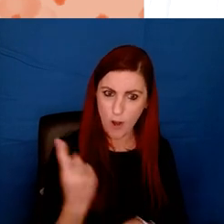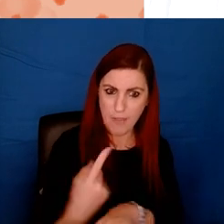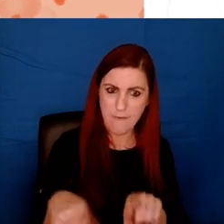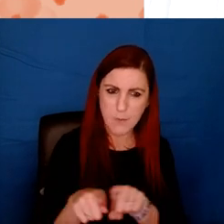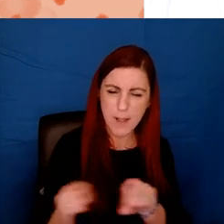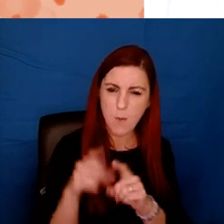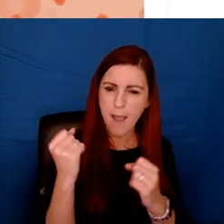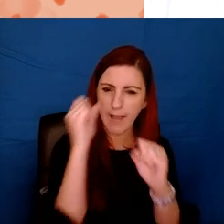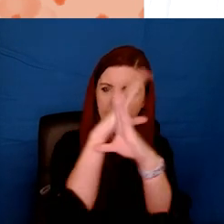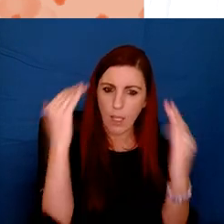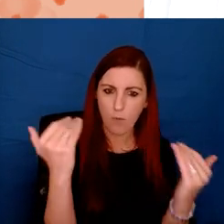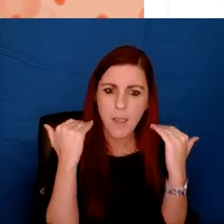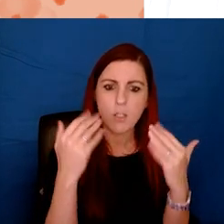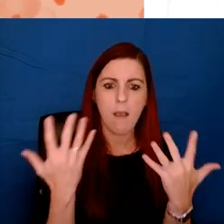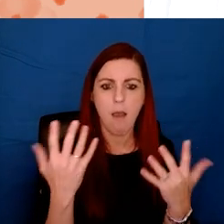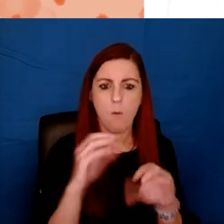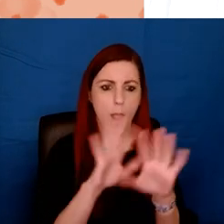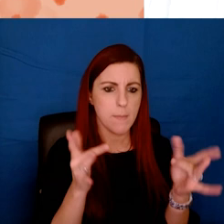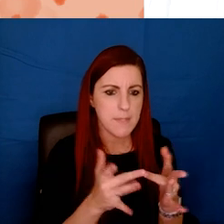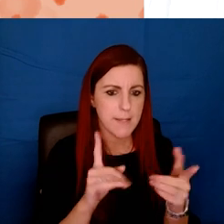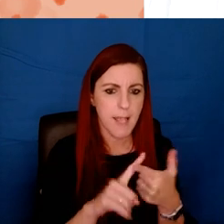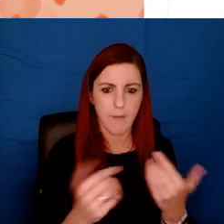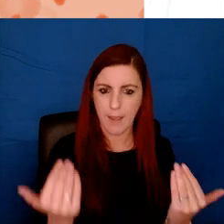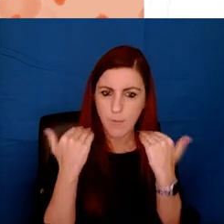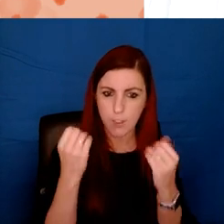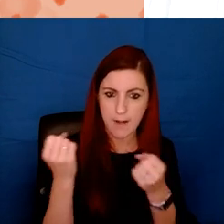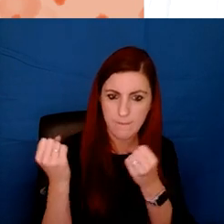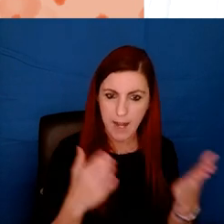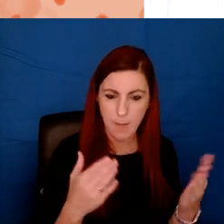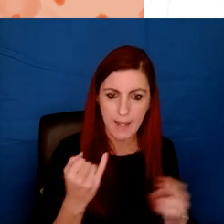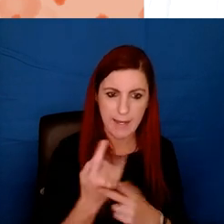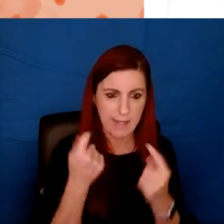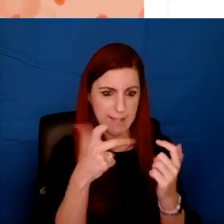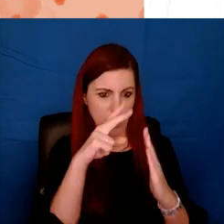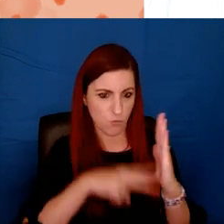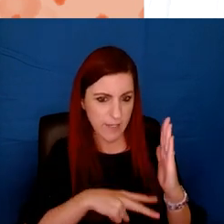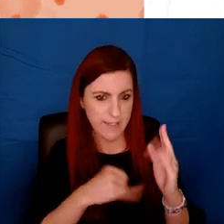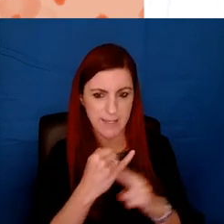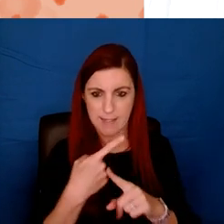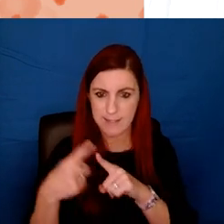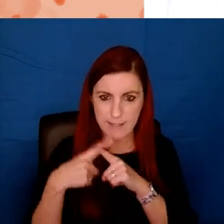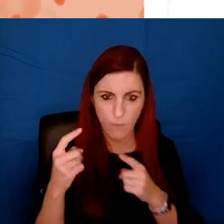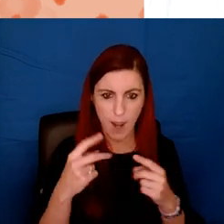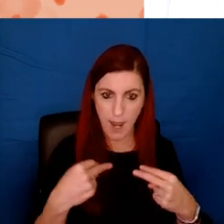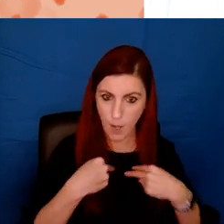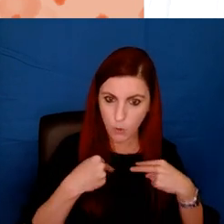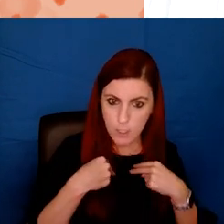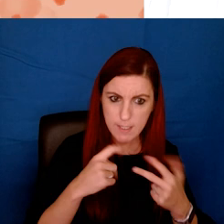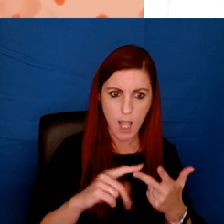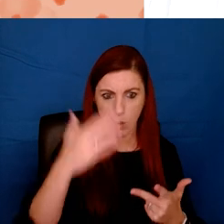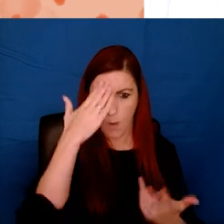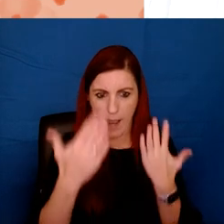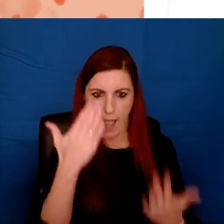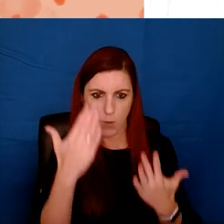Having clear information on websites, having information available in easy to read in different languages, knowing